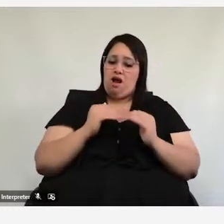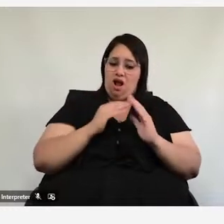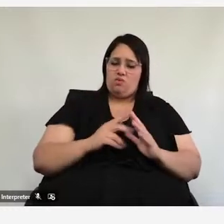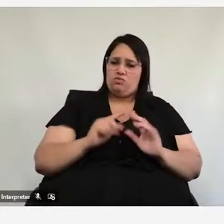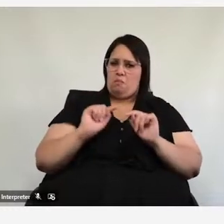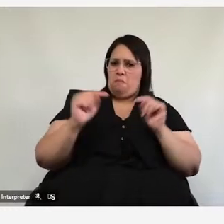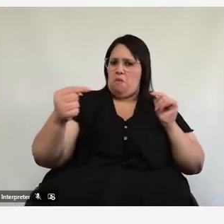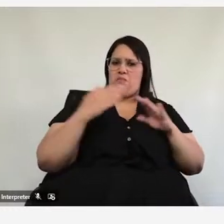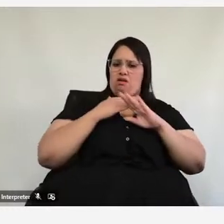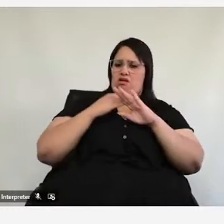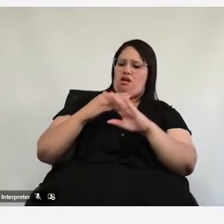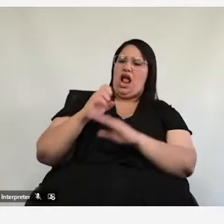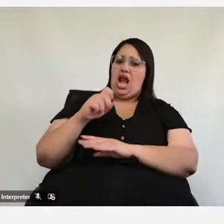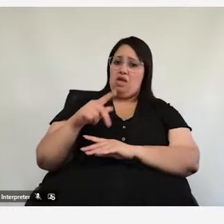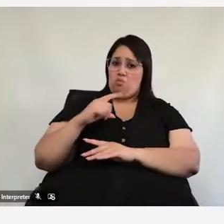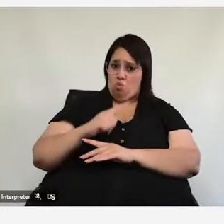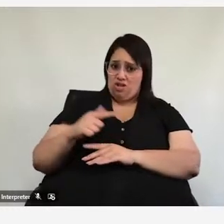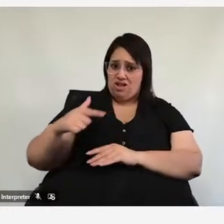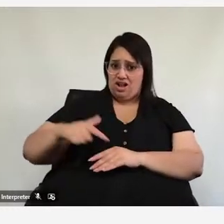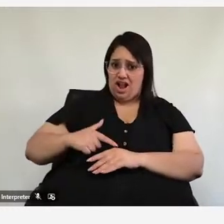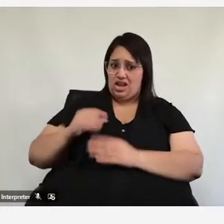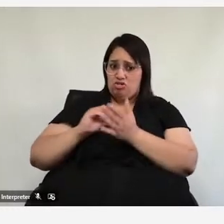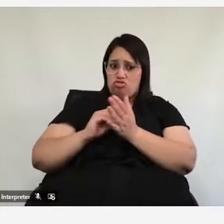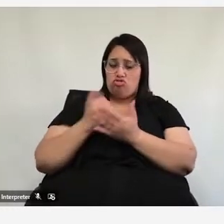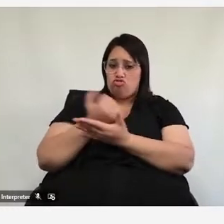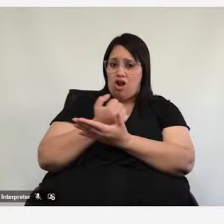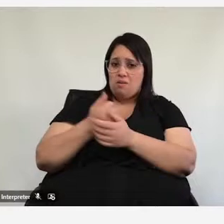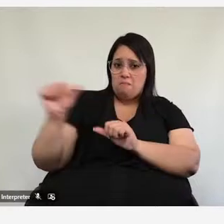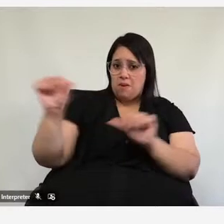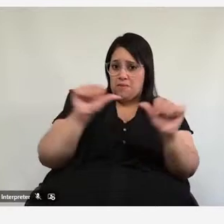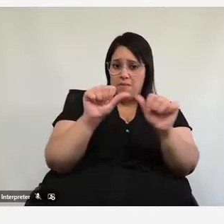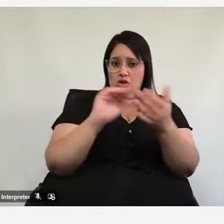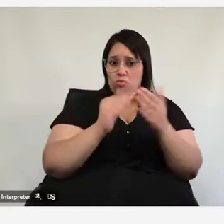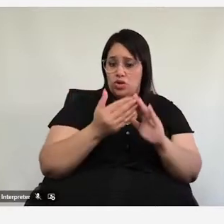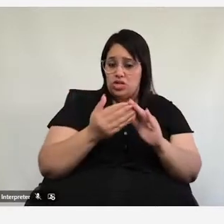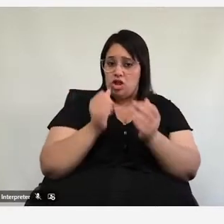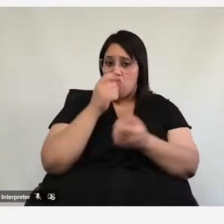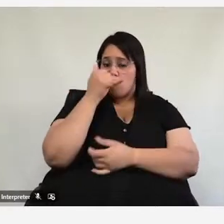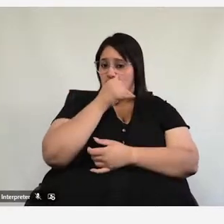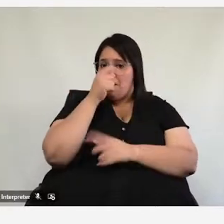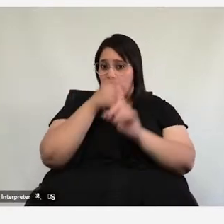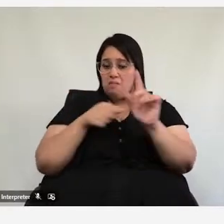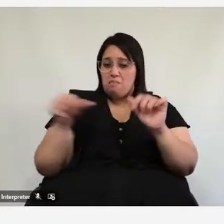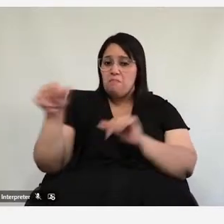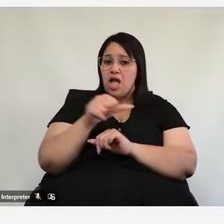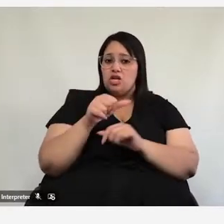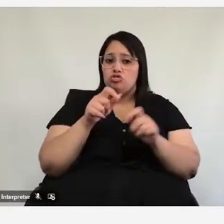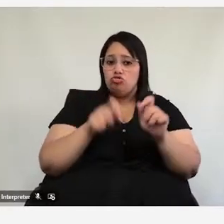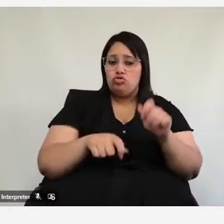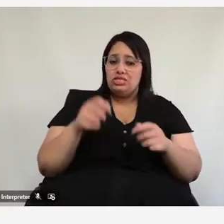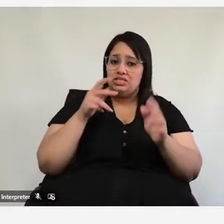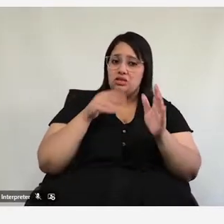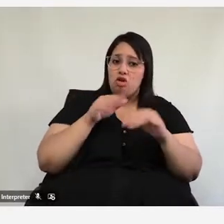these guns and drugs back in communities and the criminals back on the streets where they can keep killing children.